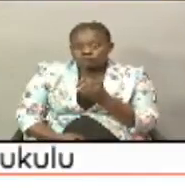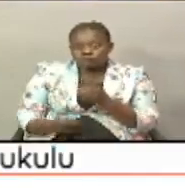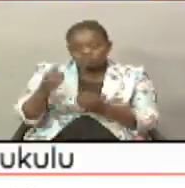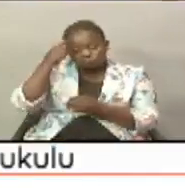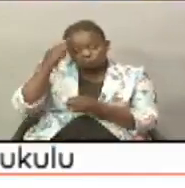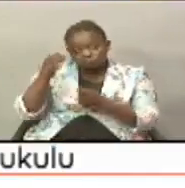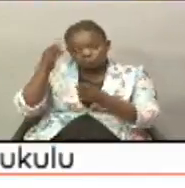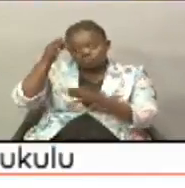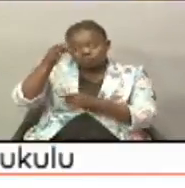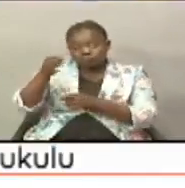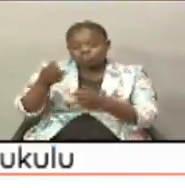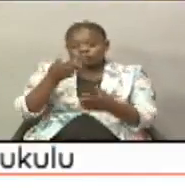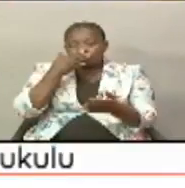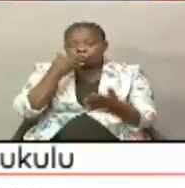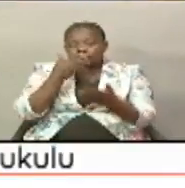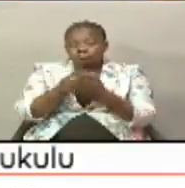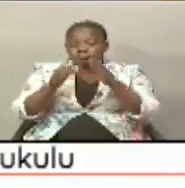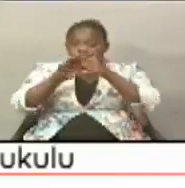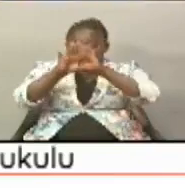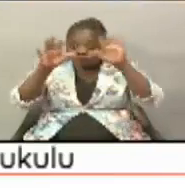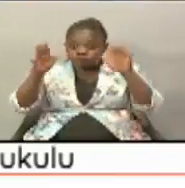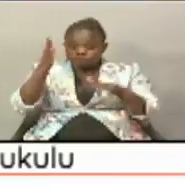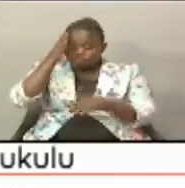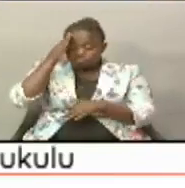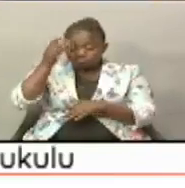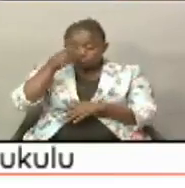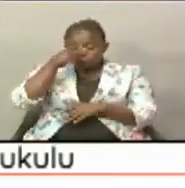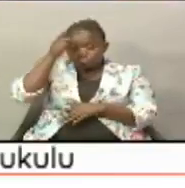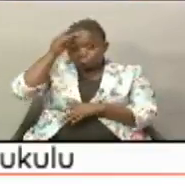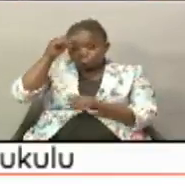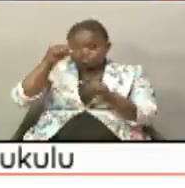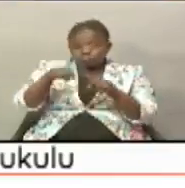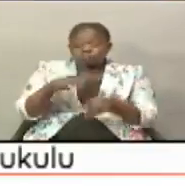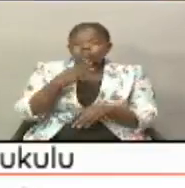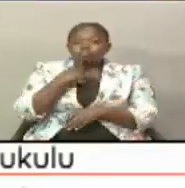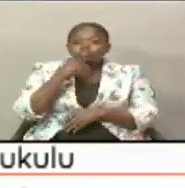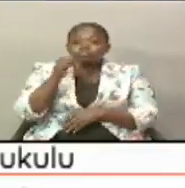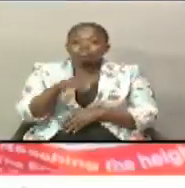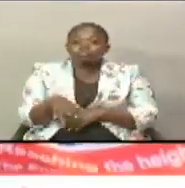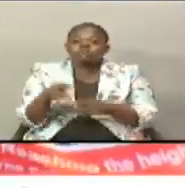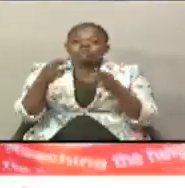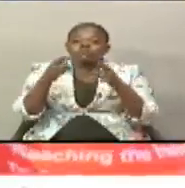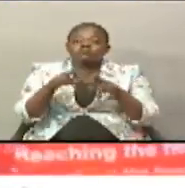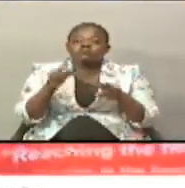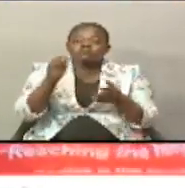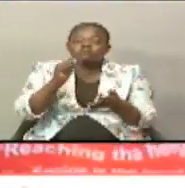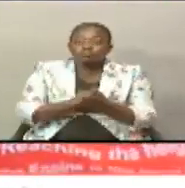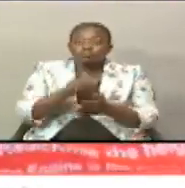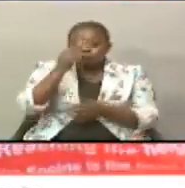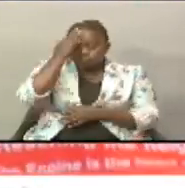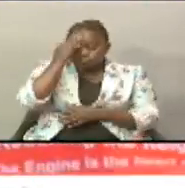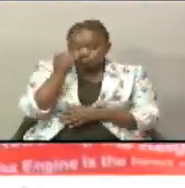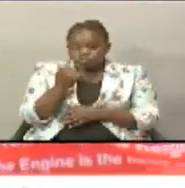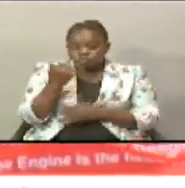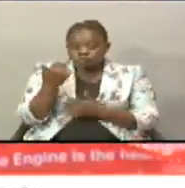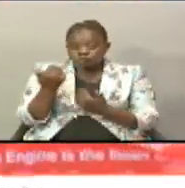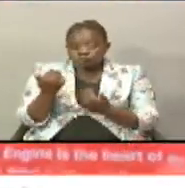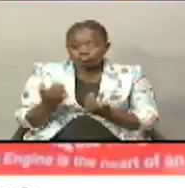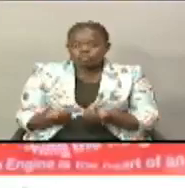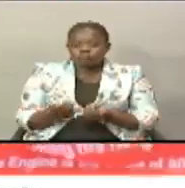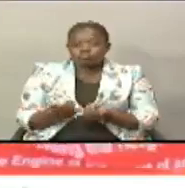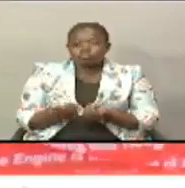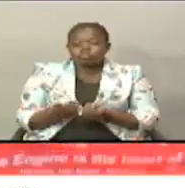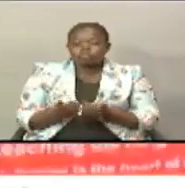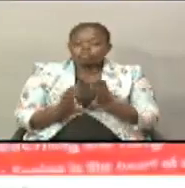future. And I know the parents here want that to happen. That's why you have been with